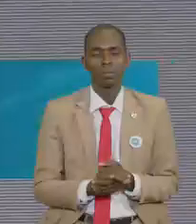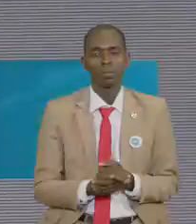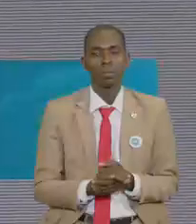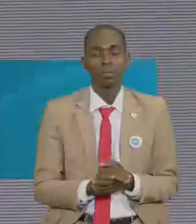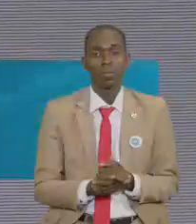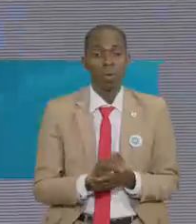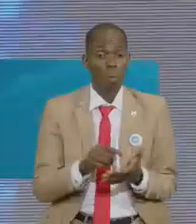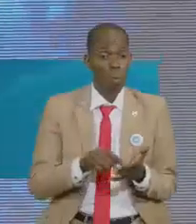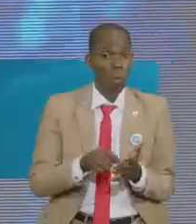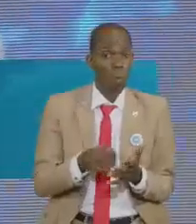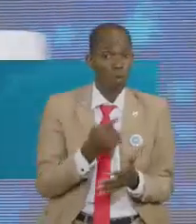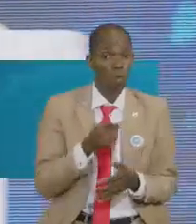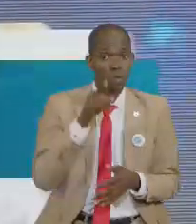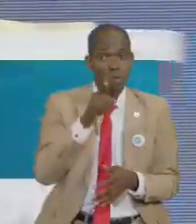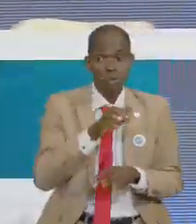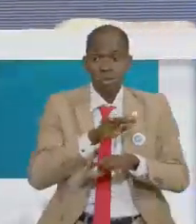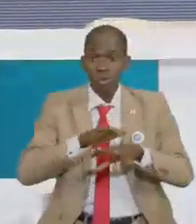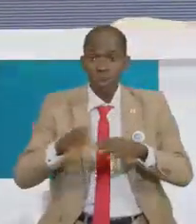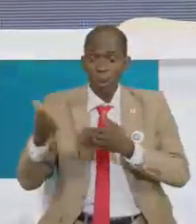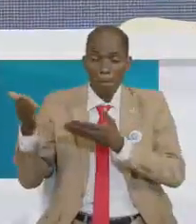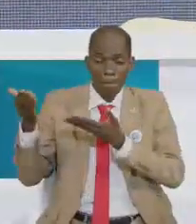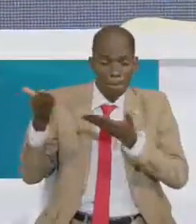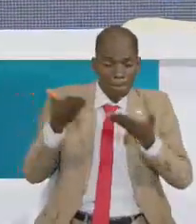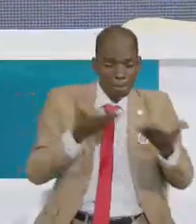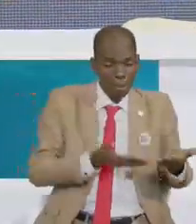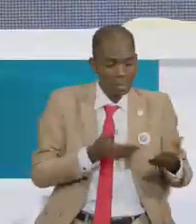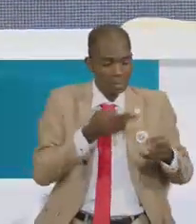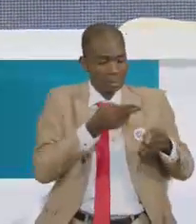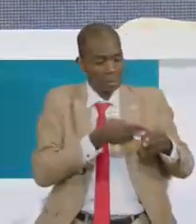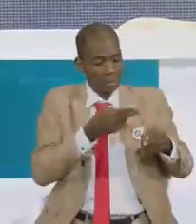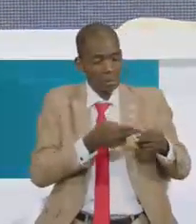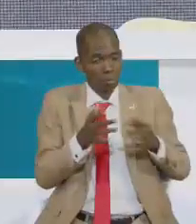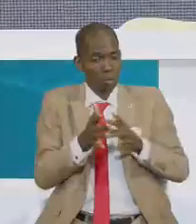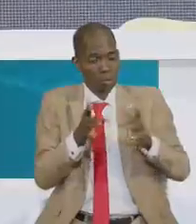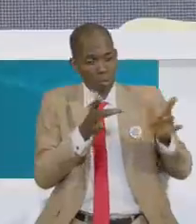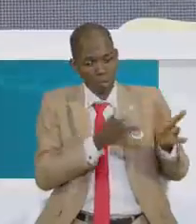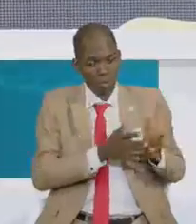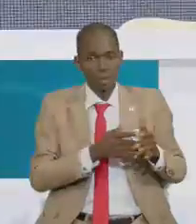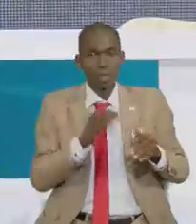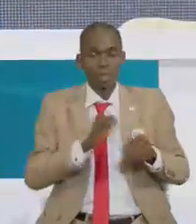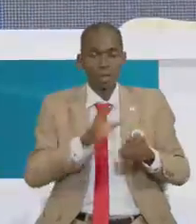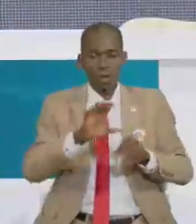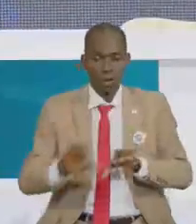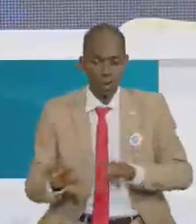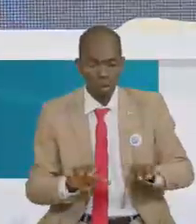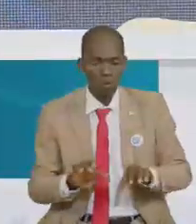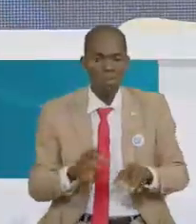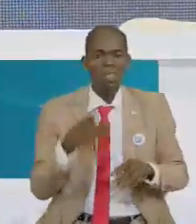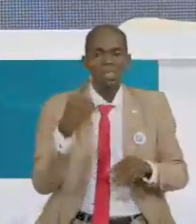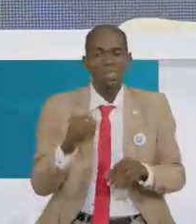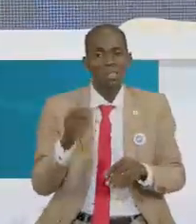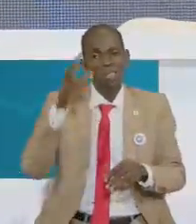Once we don't bring Jesus, his enemy, into our action, the devil doesn't mind what else we do.